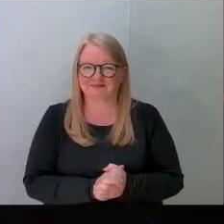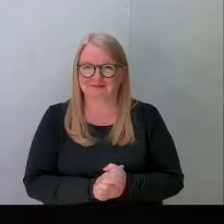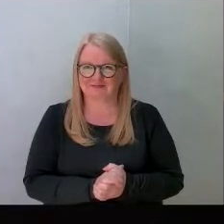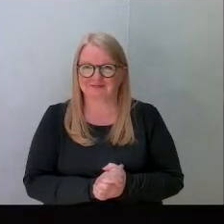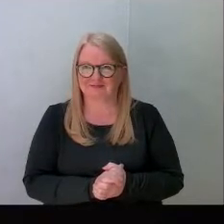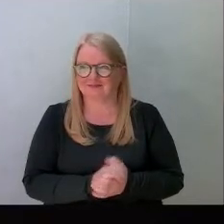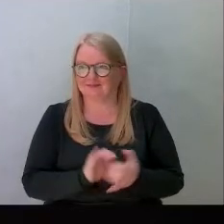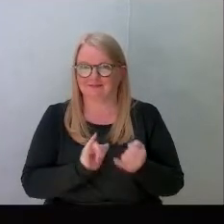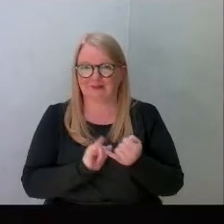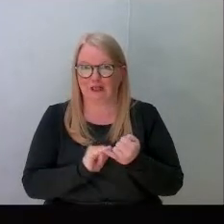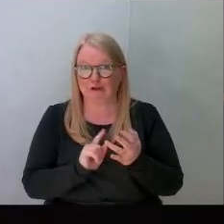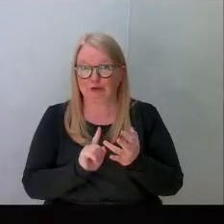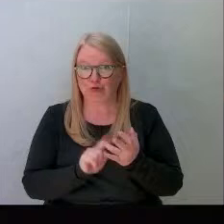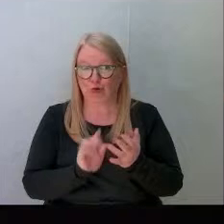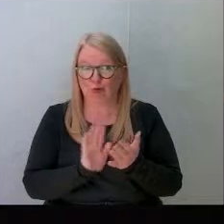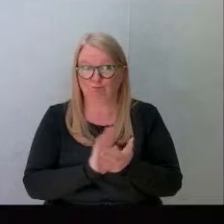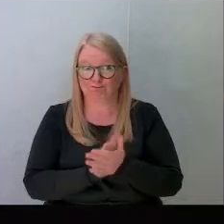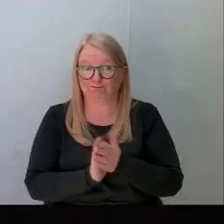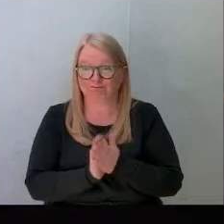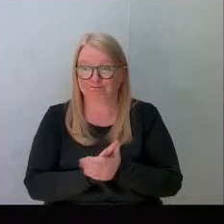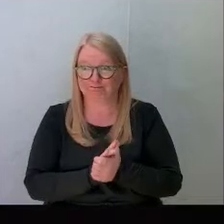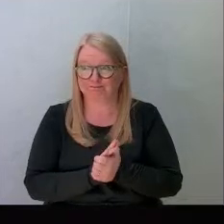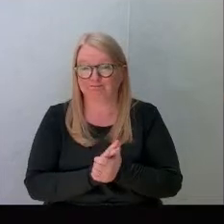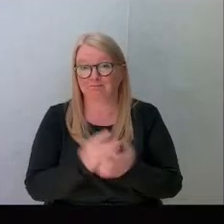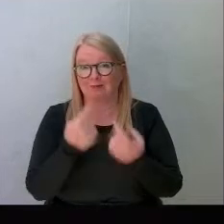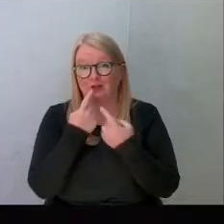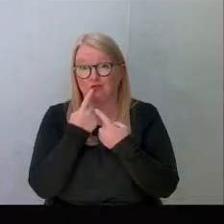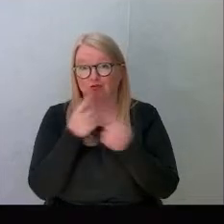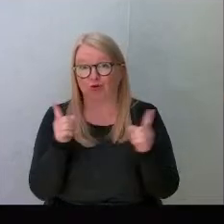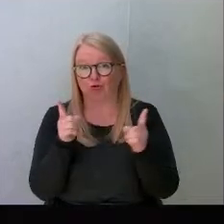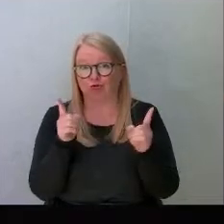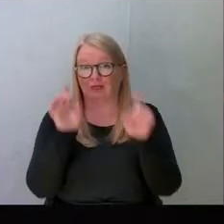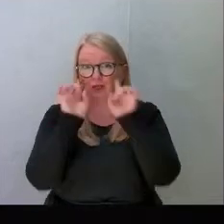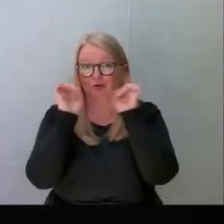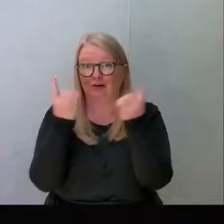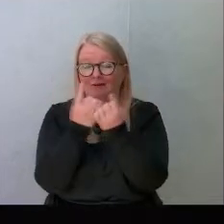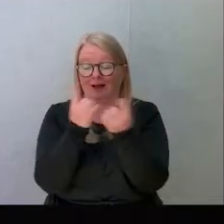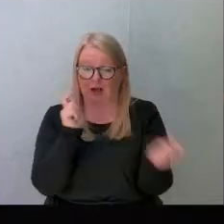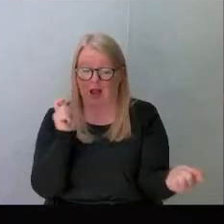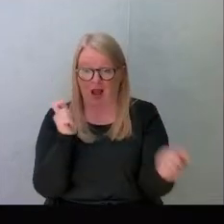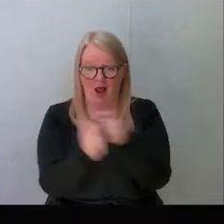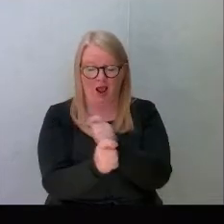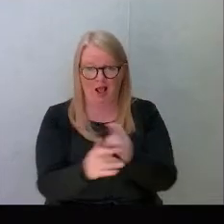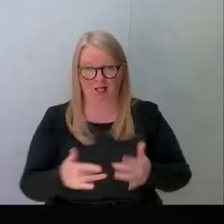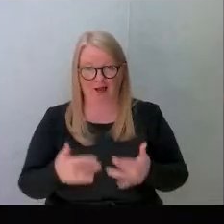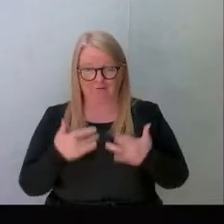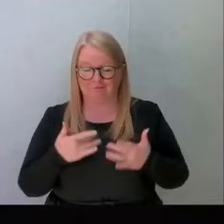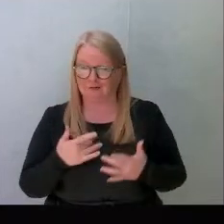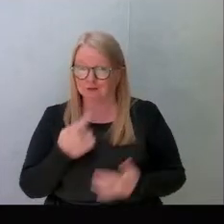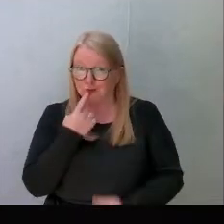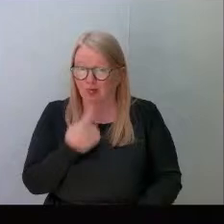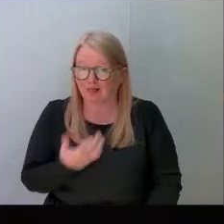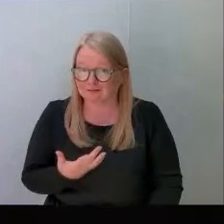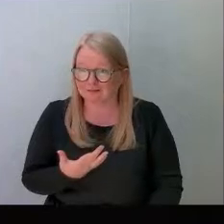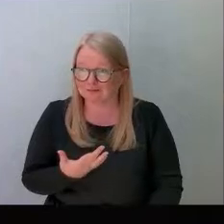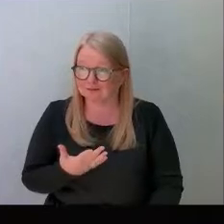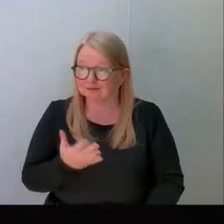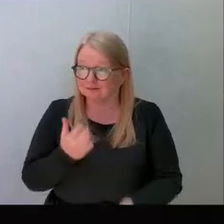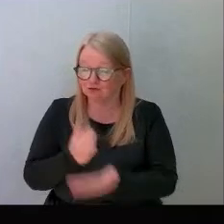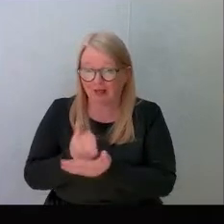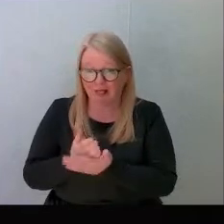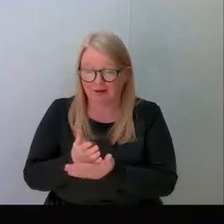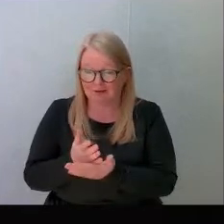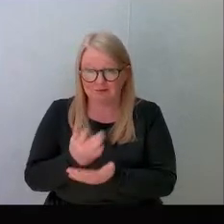So, of course, I told you that this university transformed lives. Transform your lives.